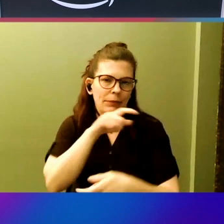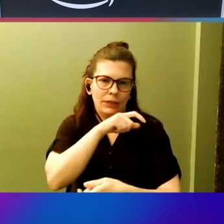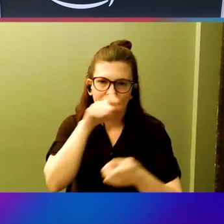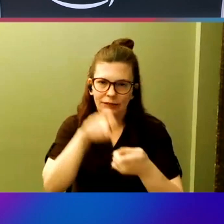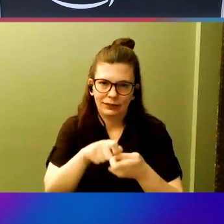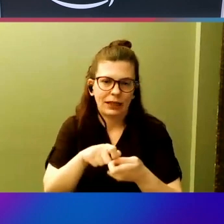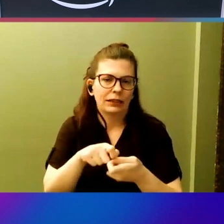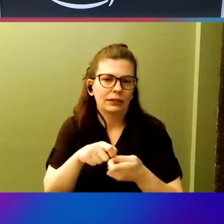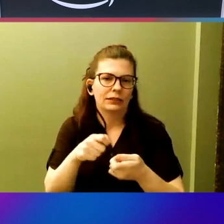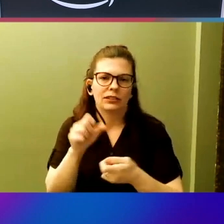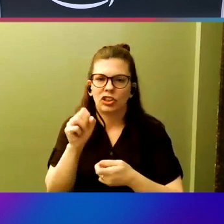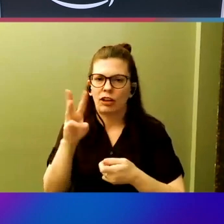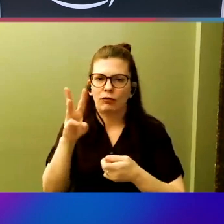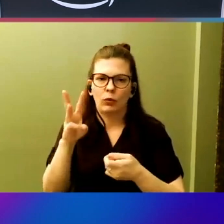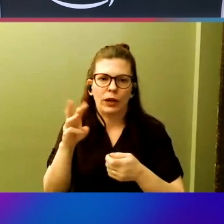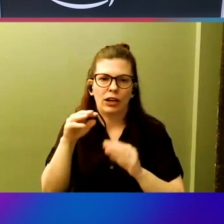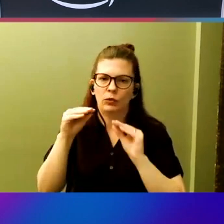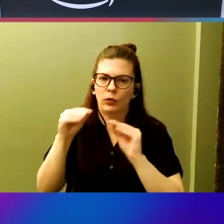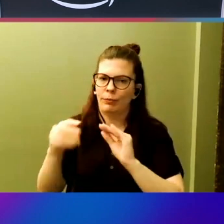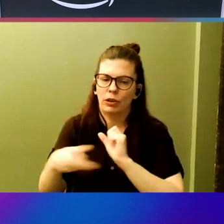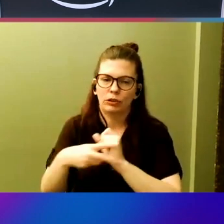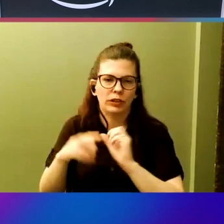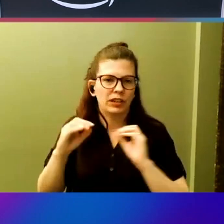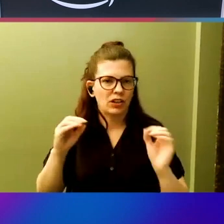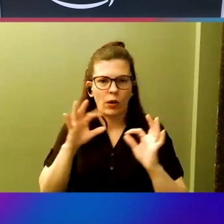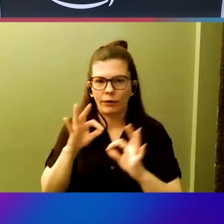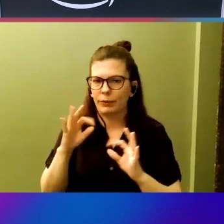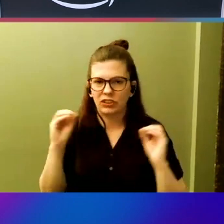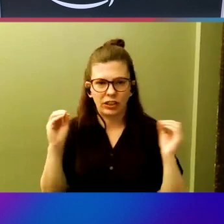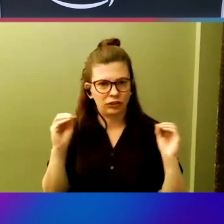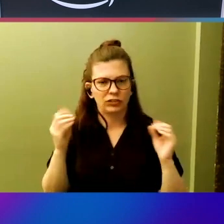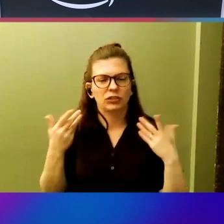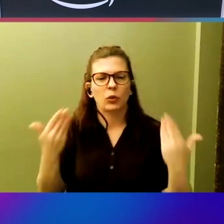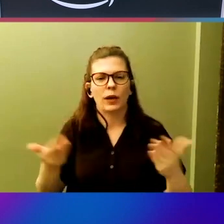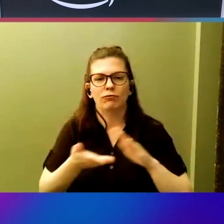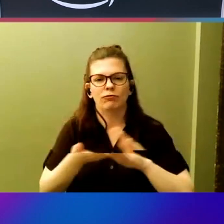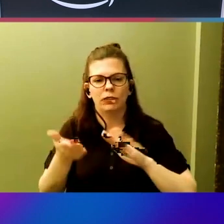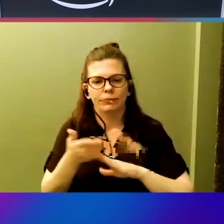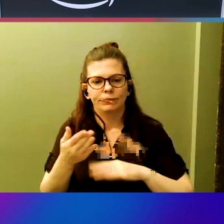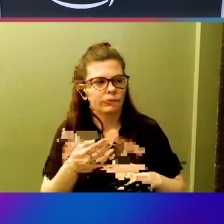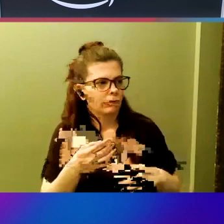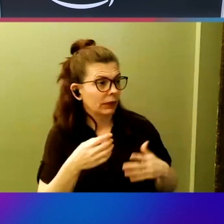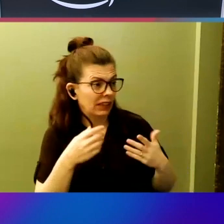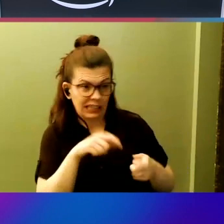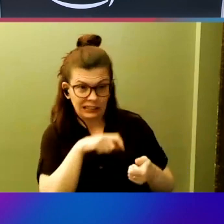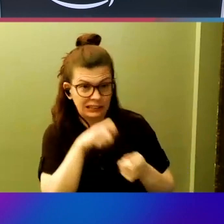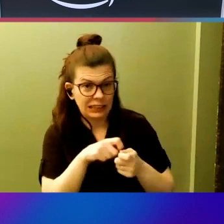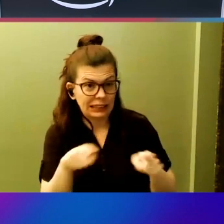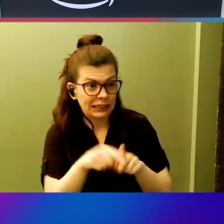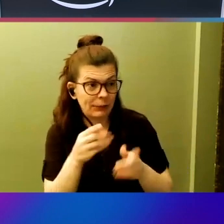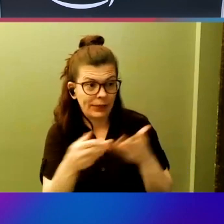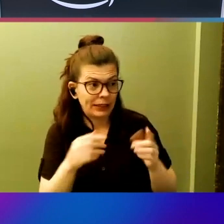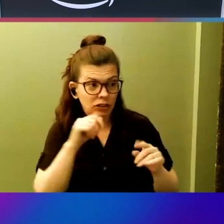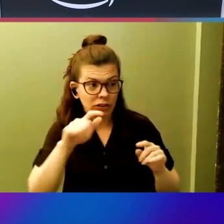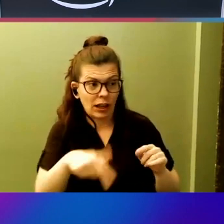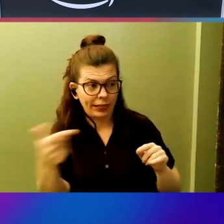software repository, no optimizations. I'll go ahead and run that. So just running the exact same thing on the Same other type. exact All thing. right.